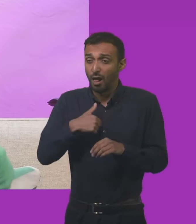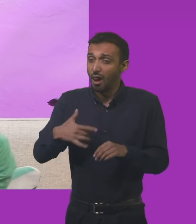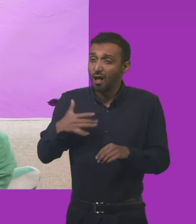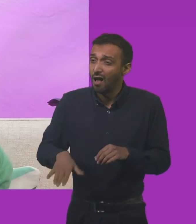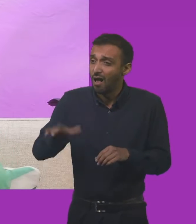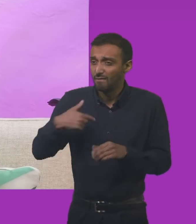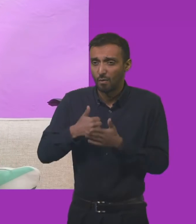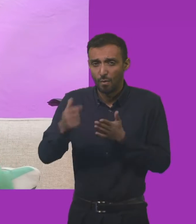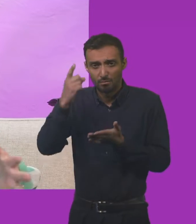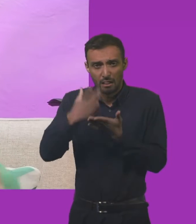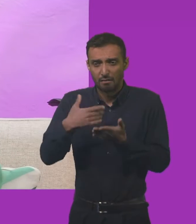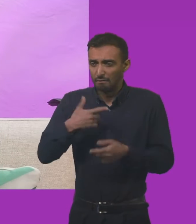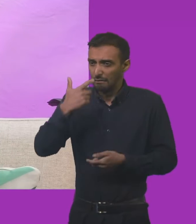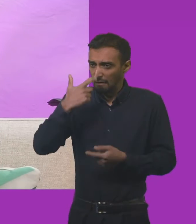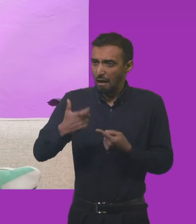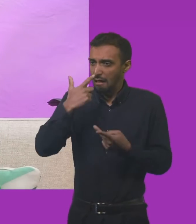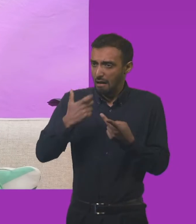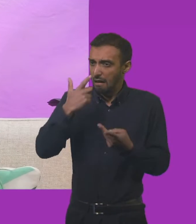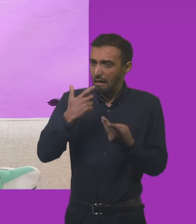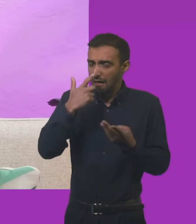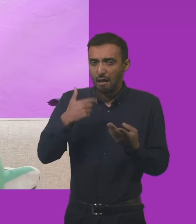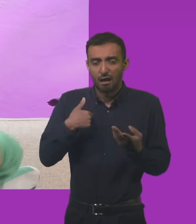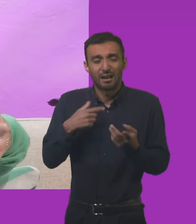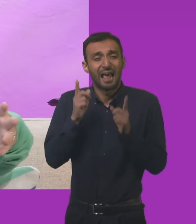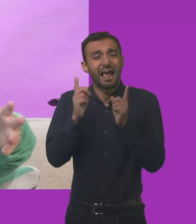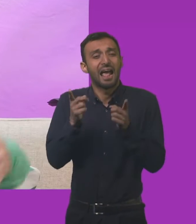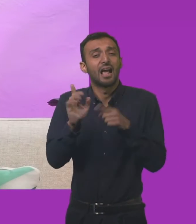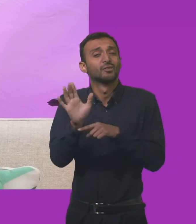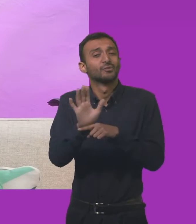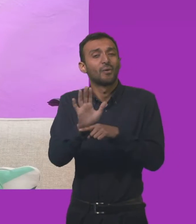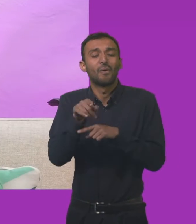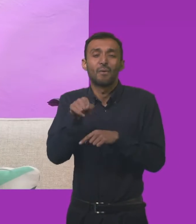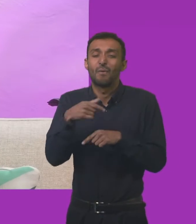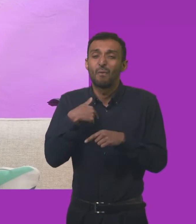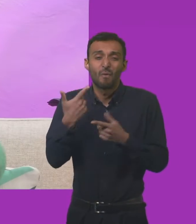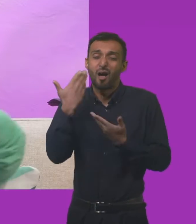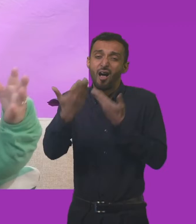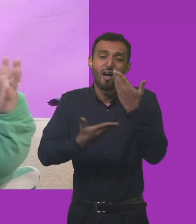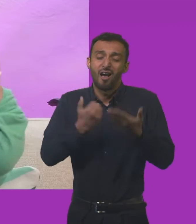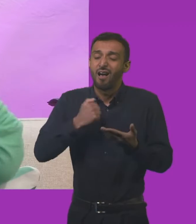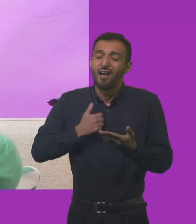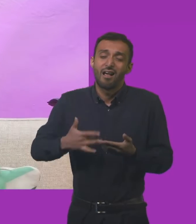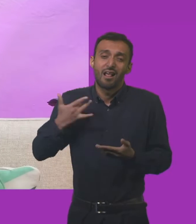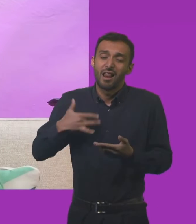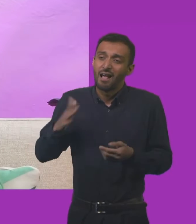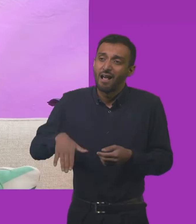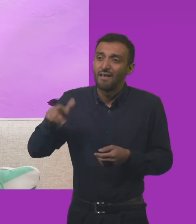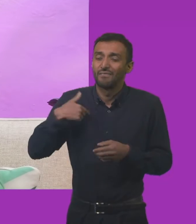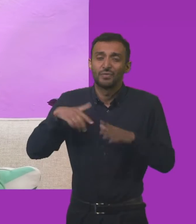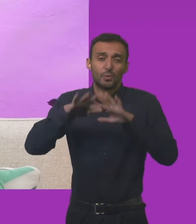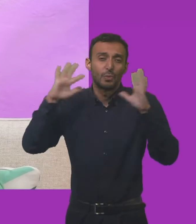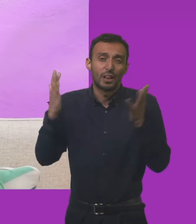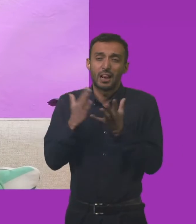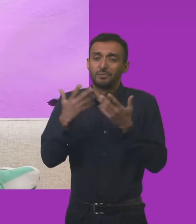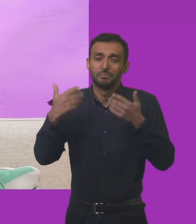the show is basically chronicling my life stories, my adventures around the world, just